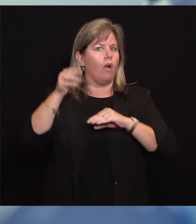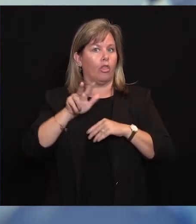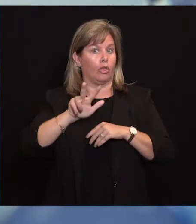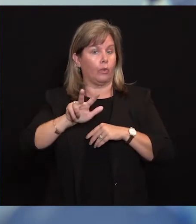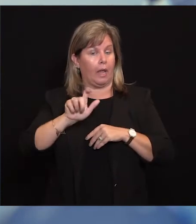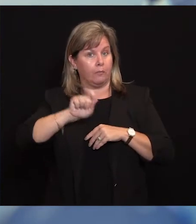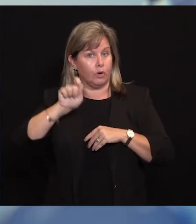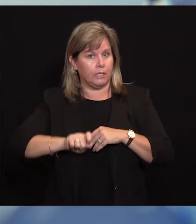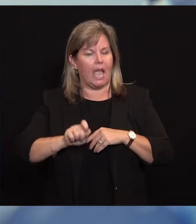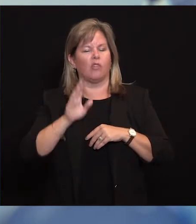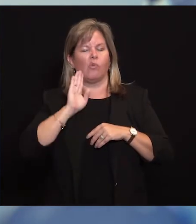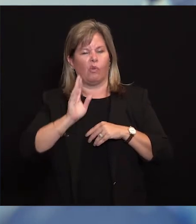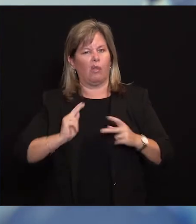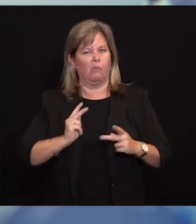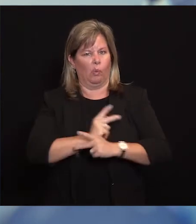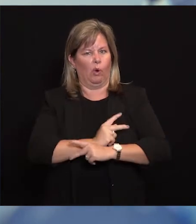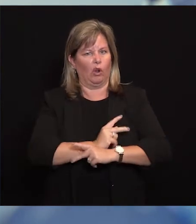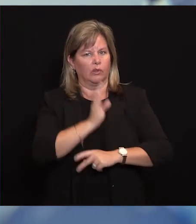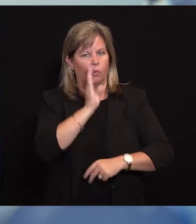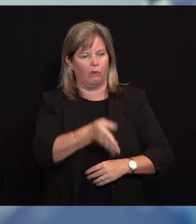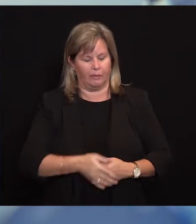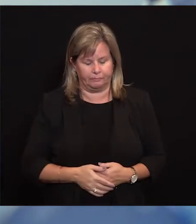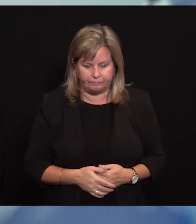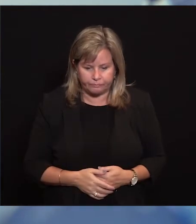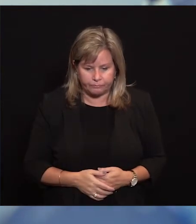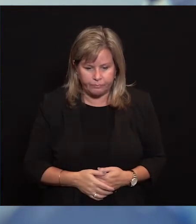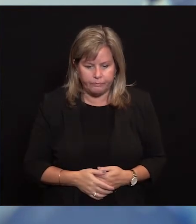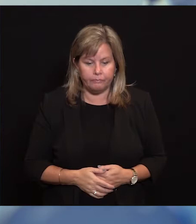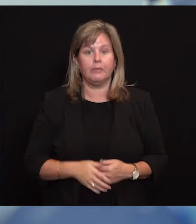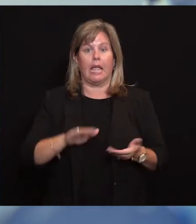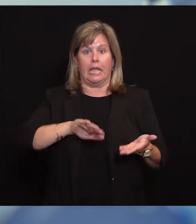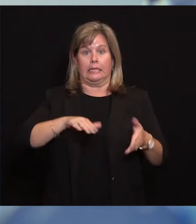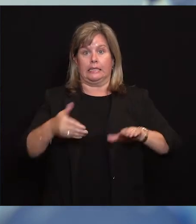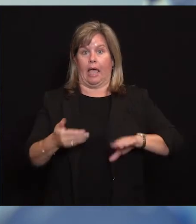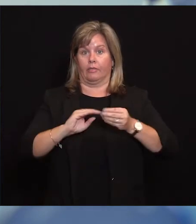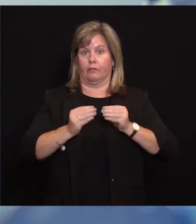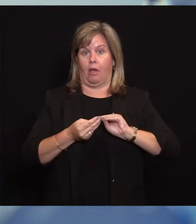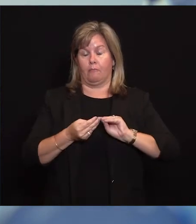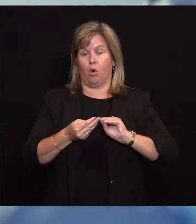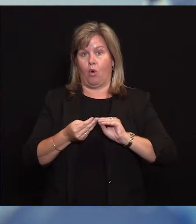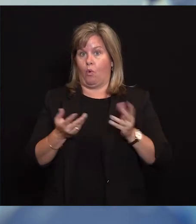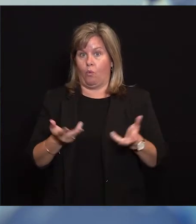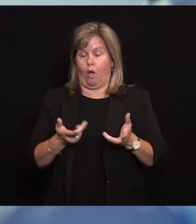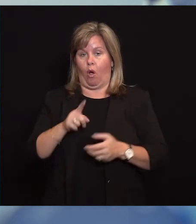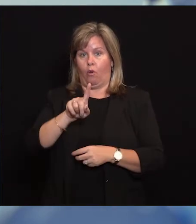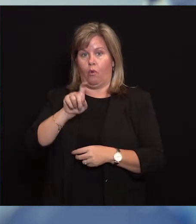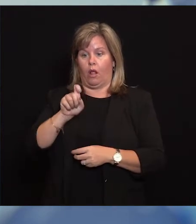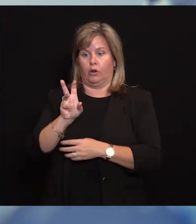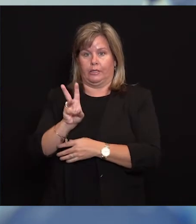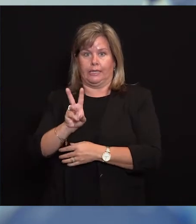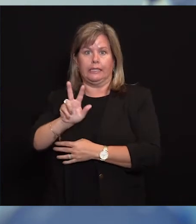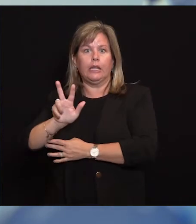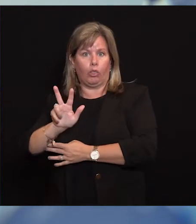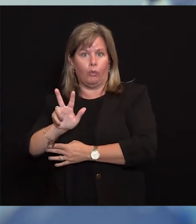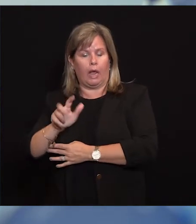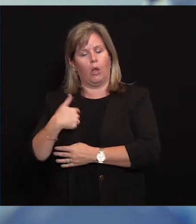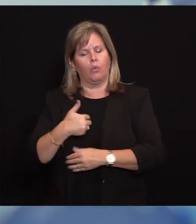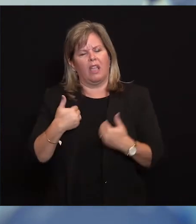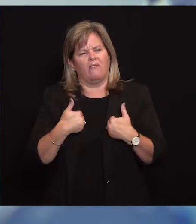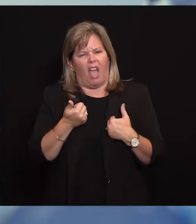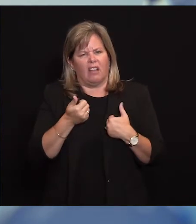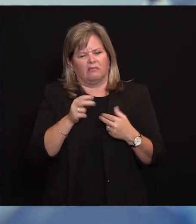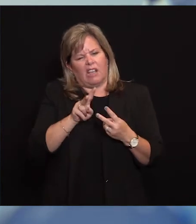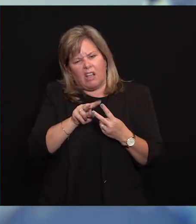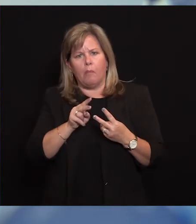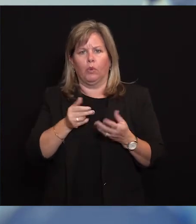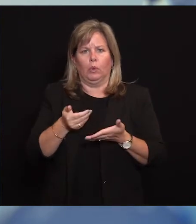getting worse again. Our deaths are currently at 163. So we have seen a couple of new deaths over the course